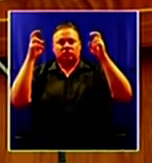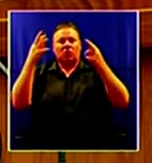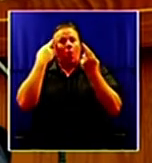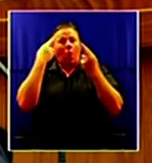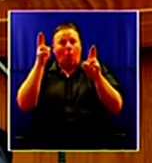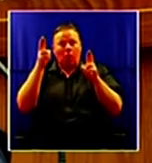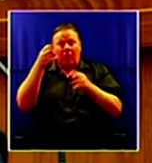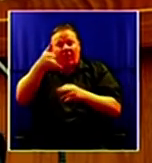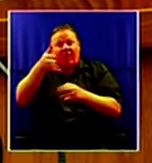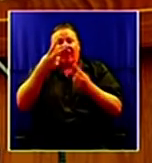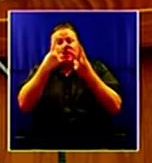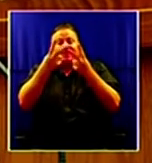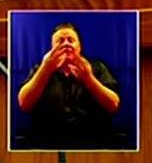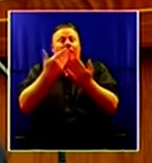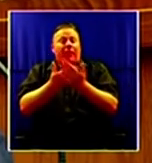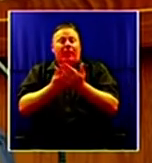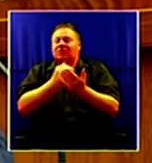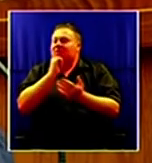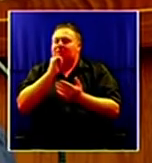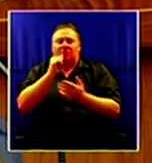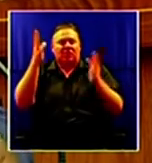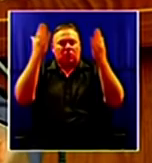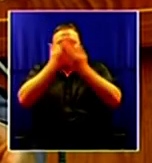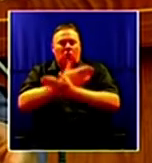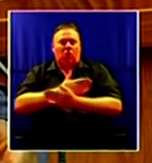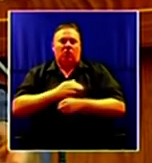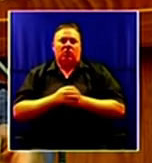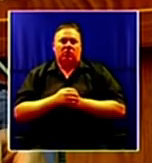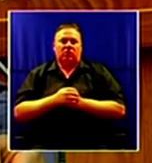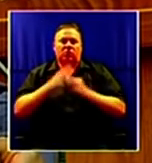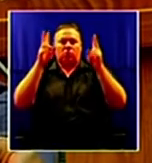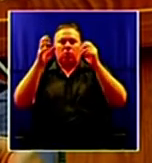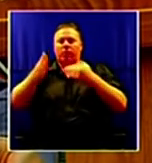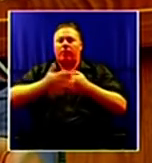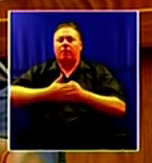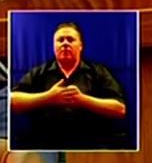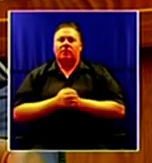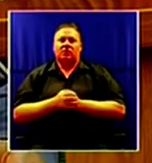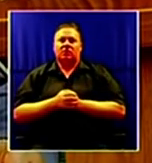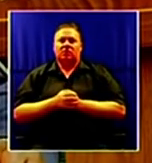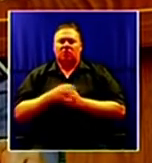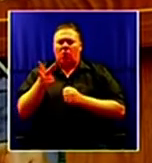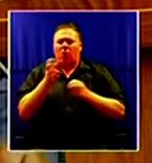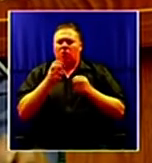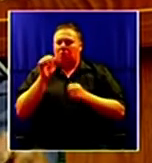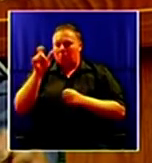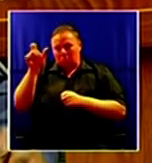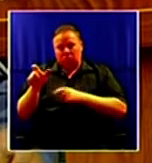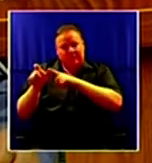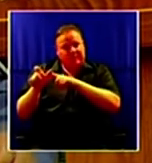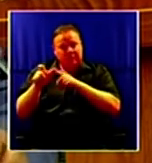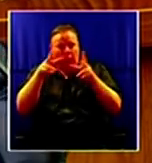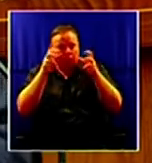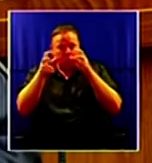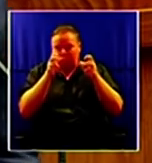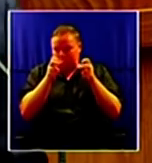darkness," unquote. He observed that sometimes we forget that just